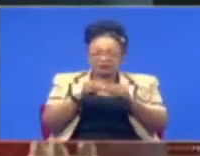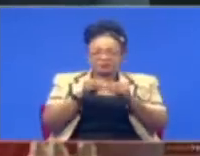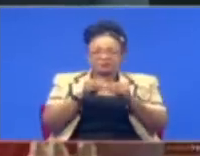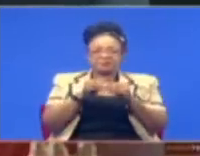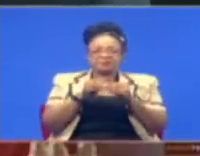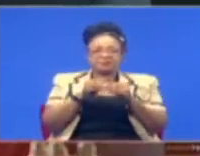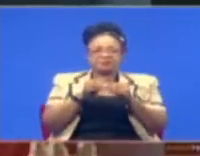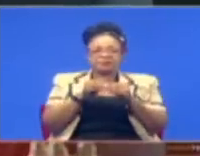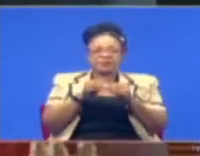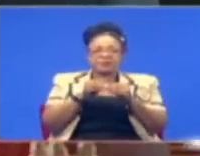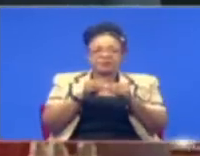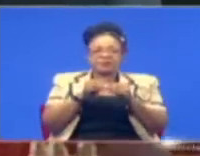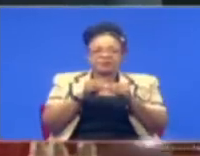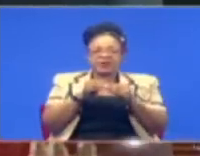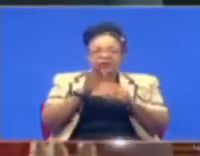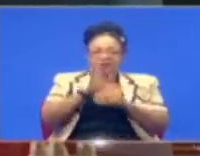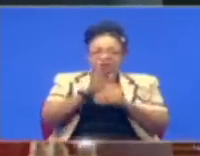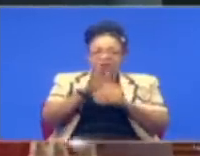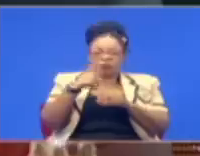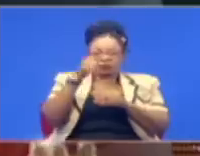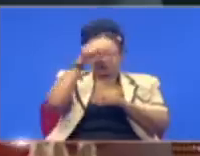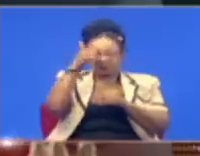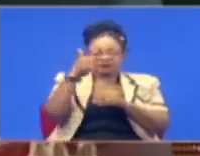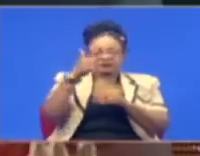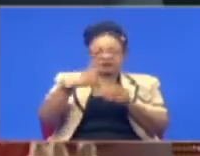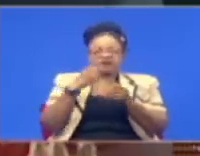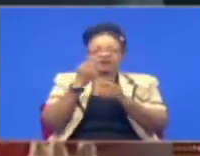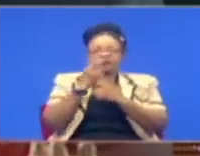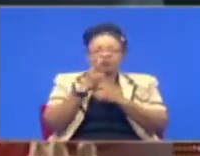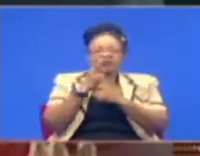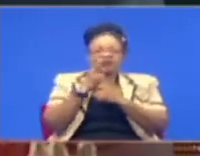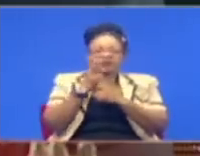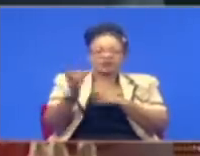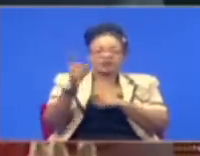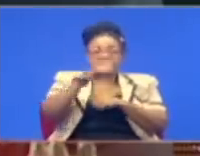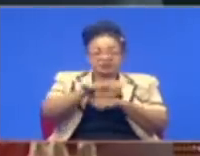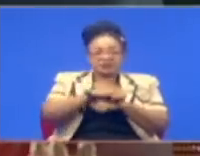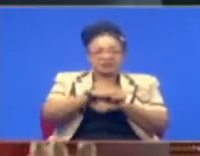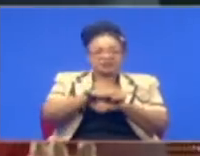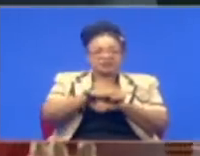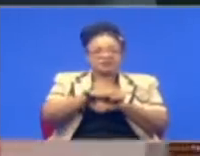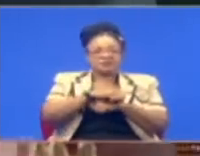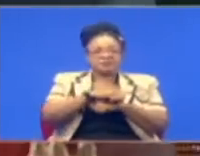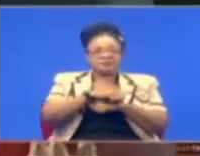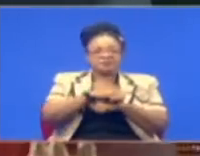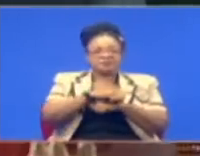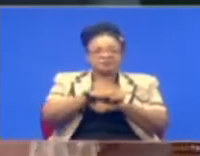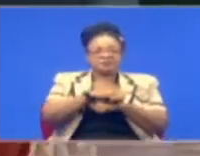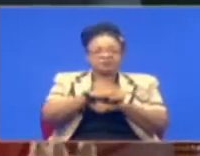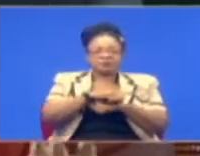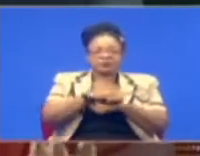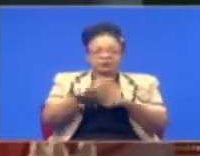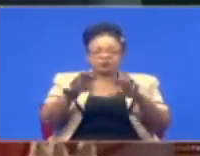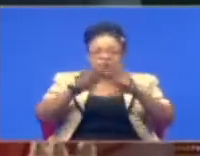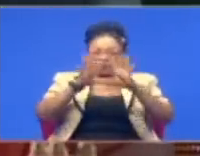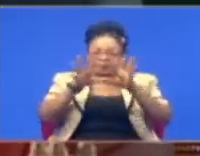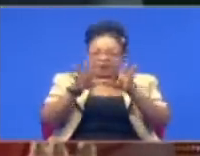is diligent has 12 days to put his house together.